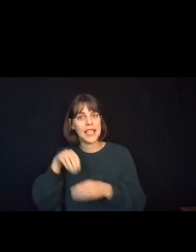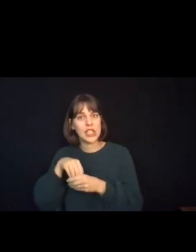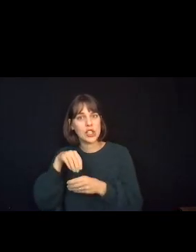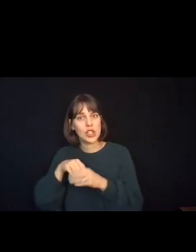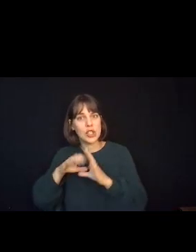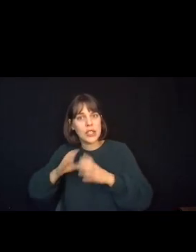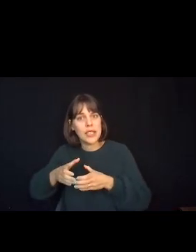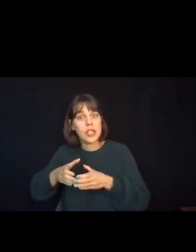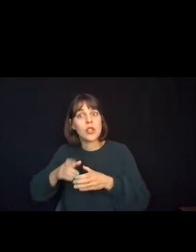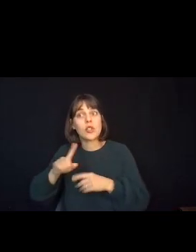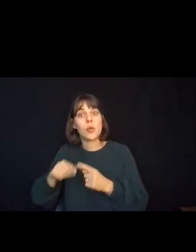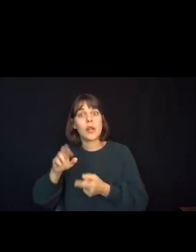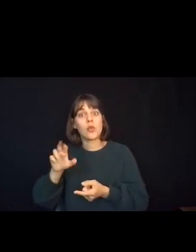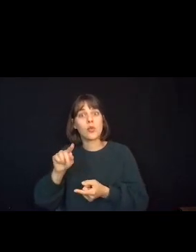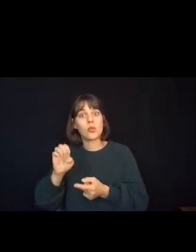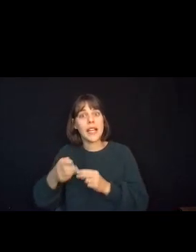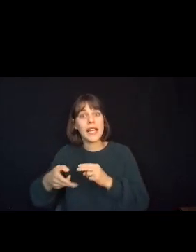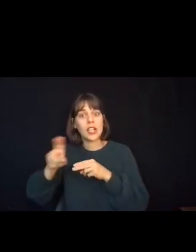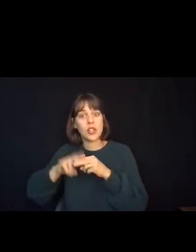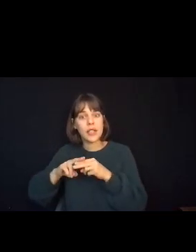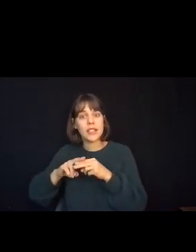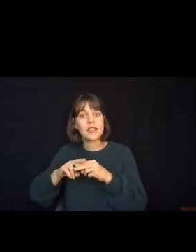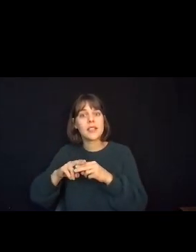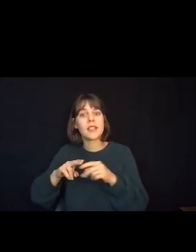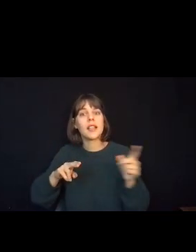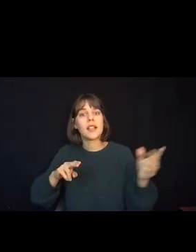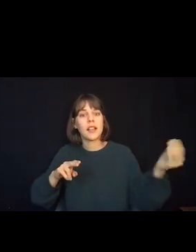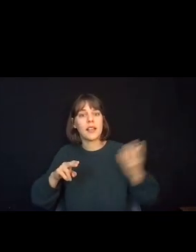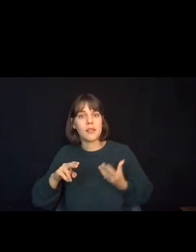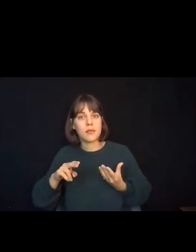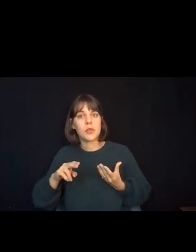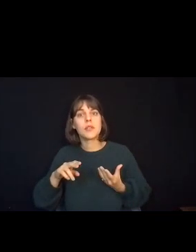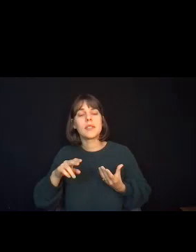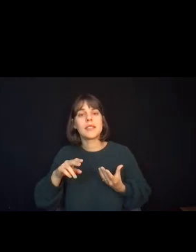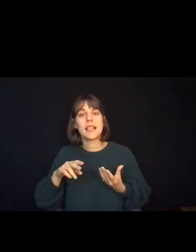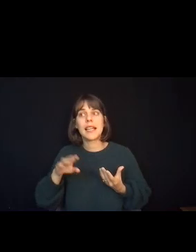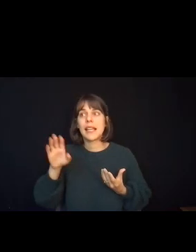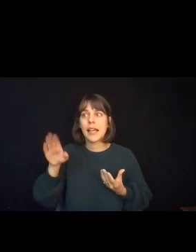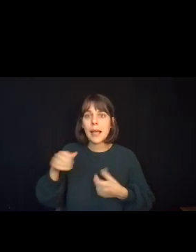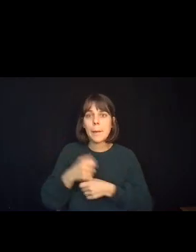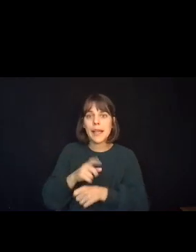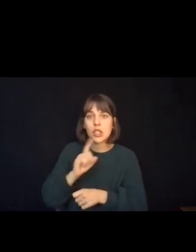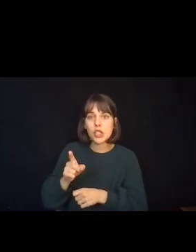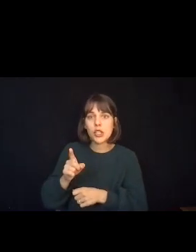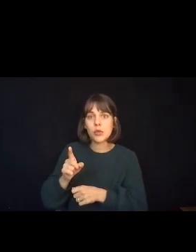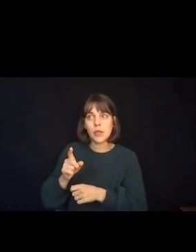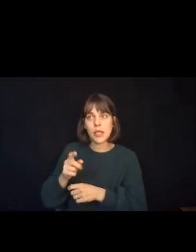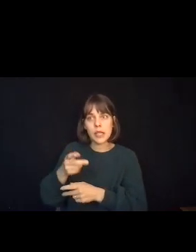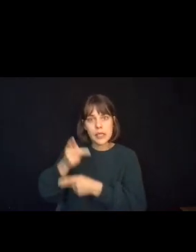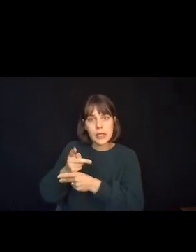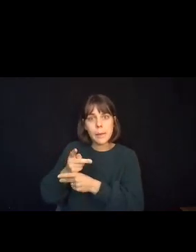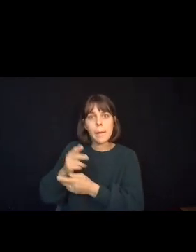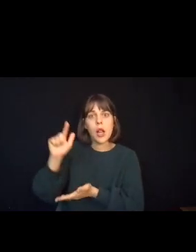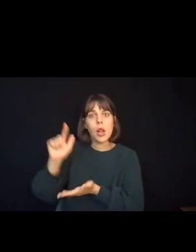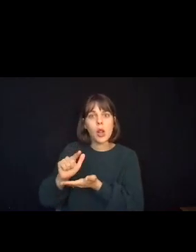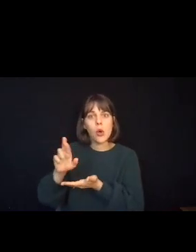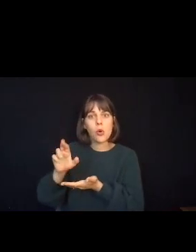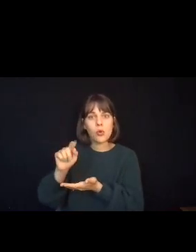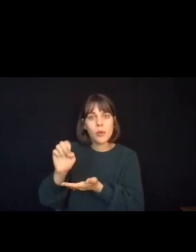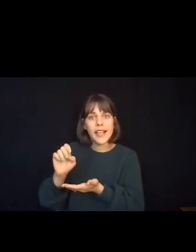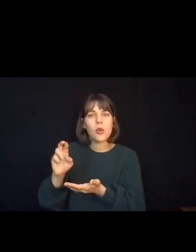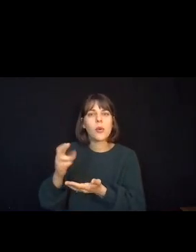whenever our rates increase, they will notify and say, hey, let's make sure that we lock in on a lower rate or things of that nature in